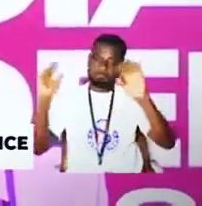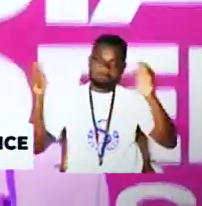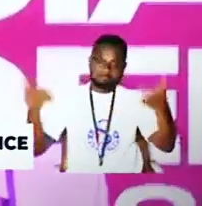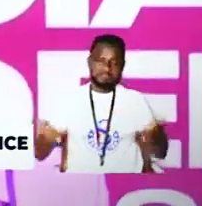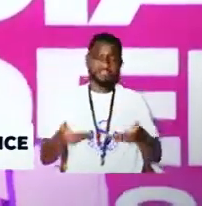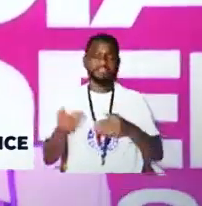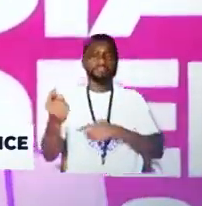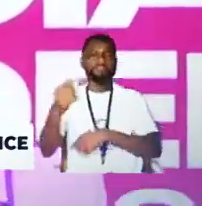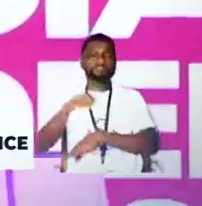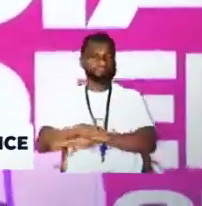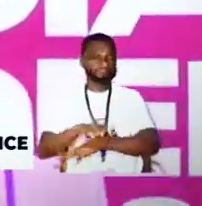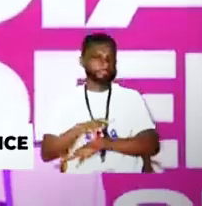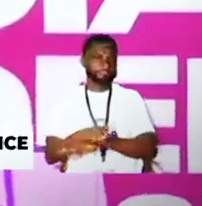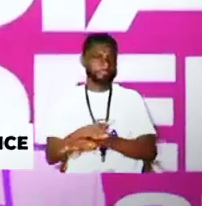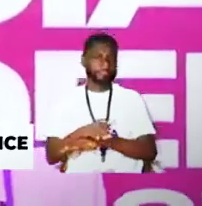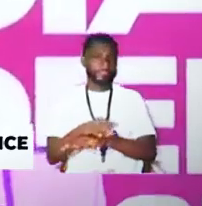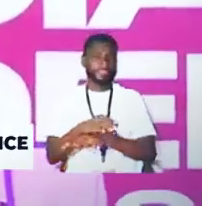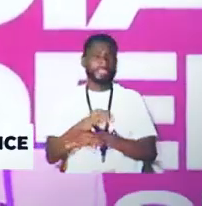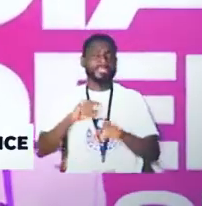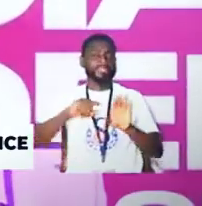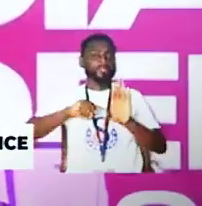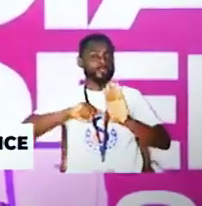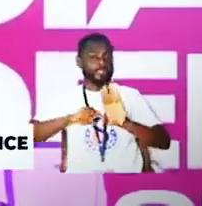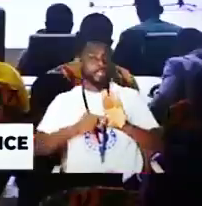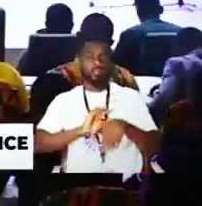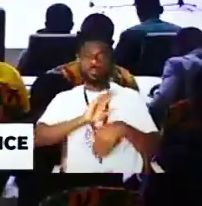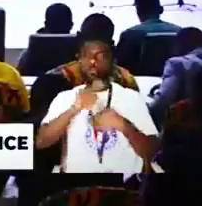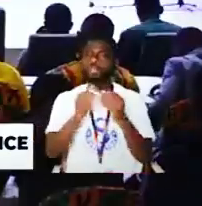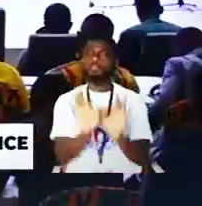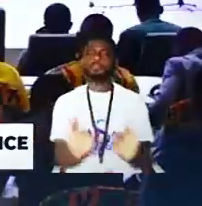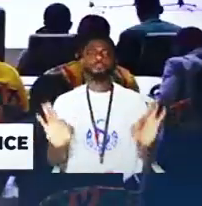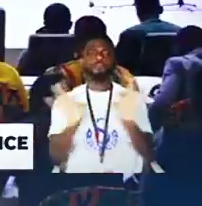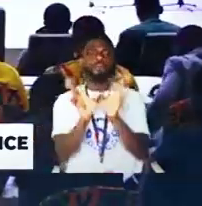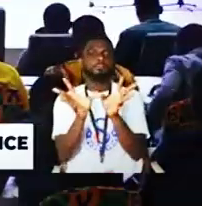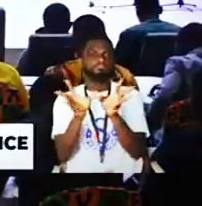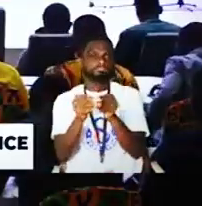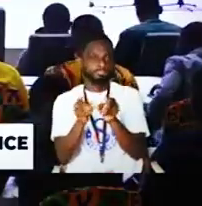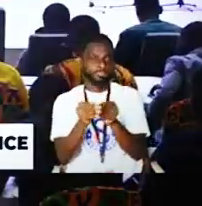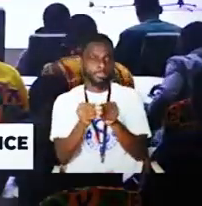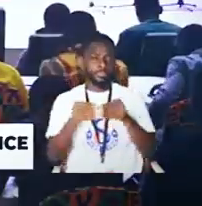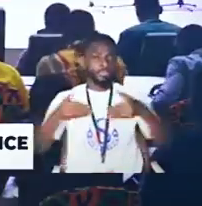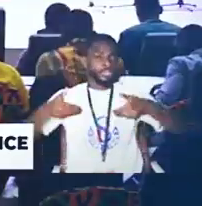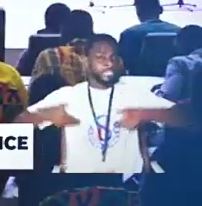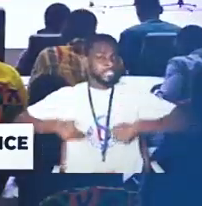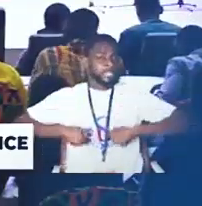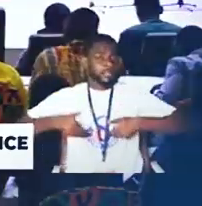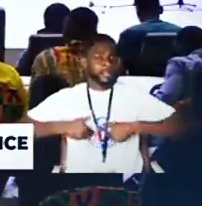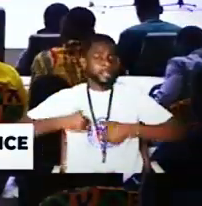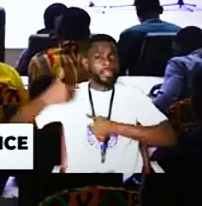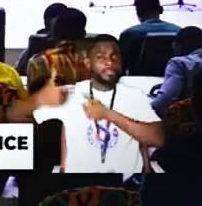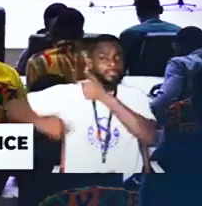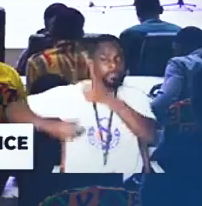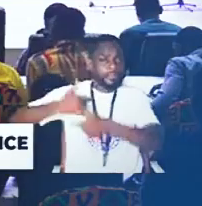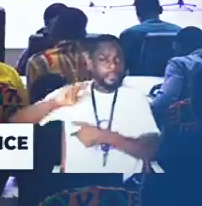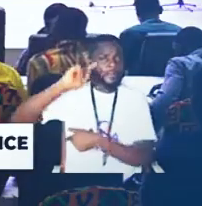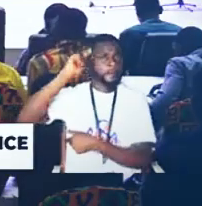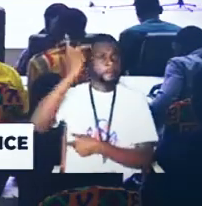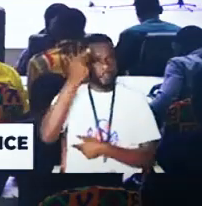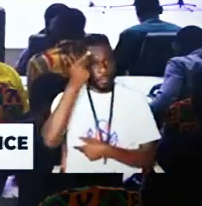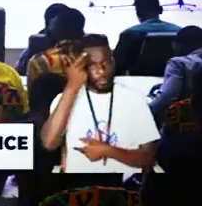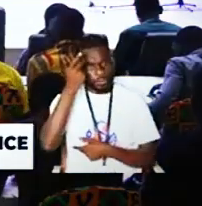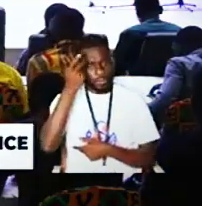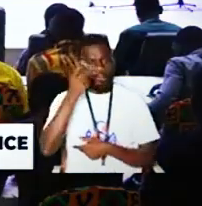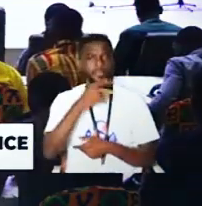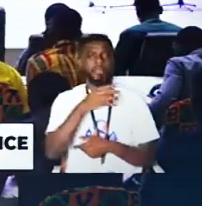evening and to start this all-important conference. Younger generation politicians